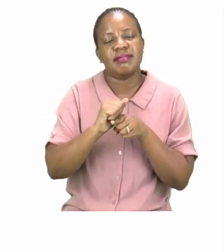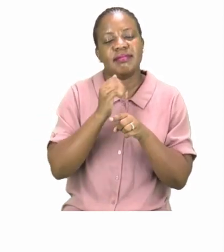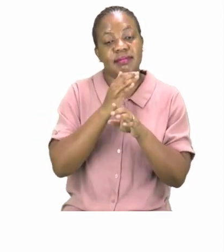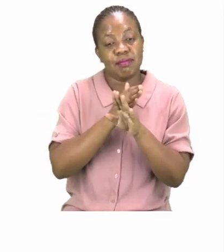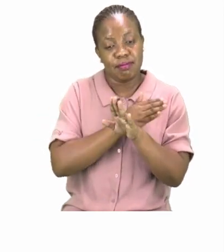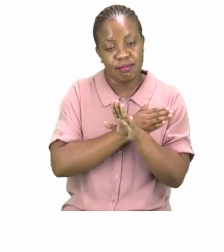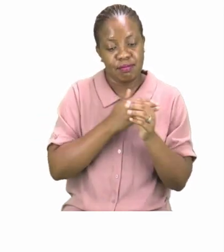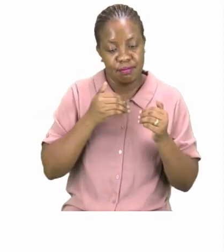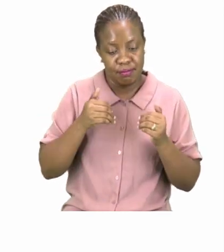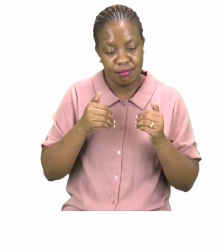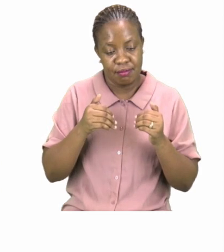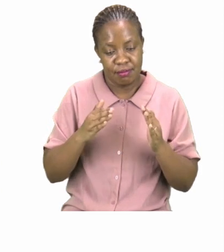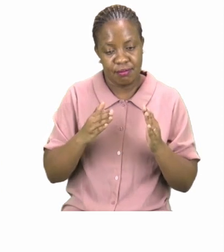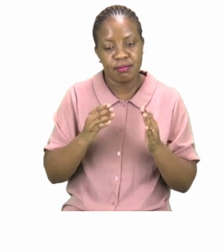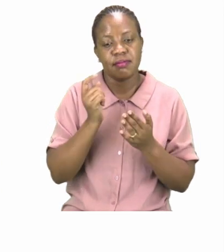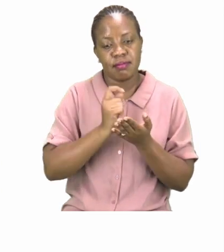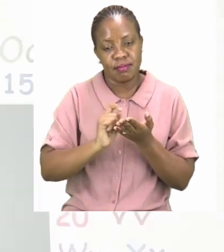take a look at the board.